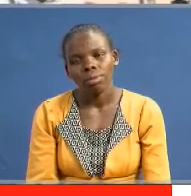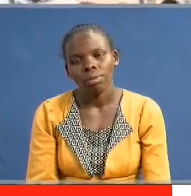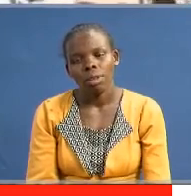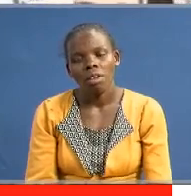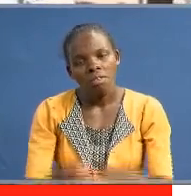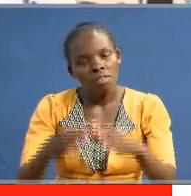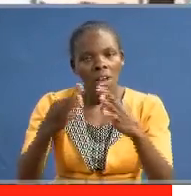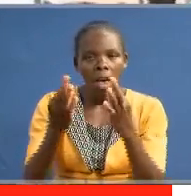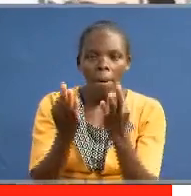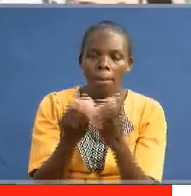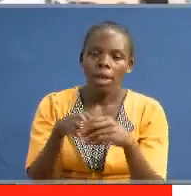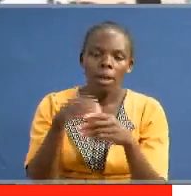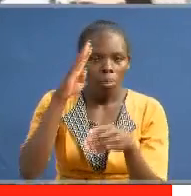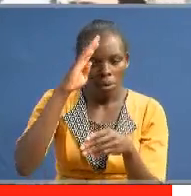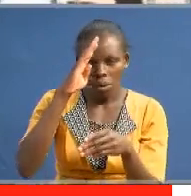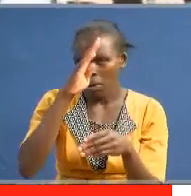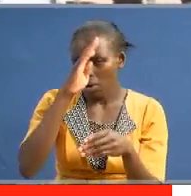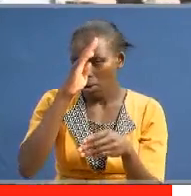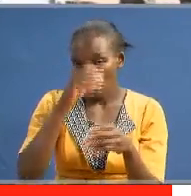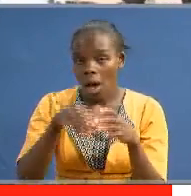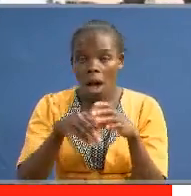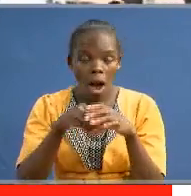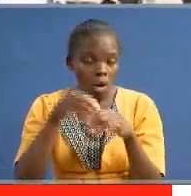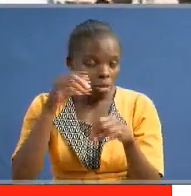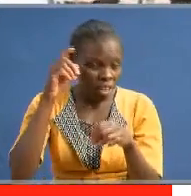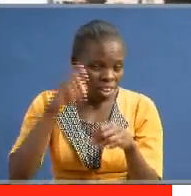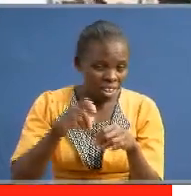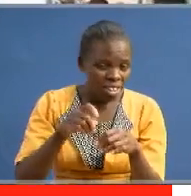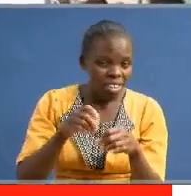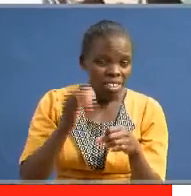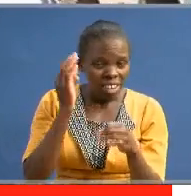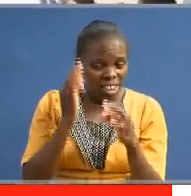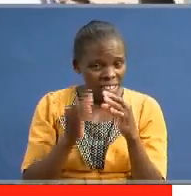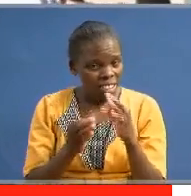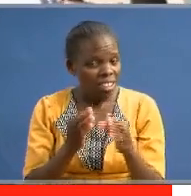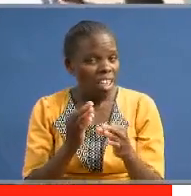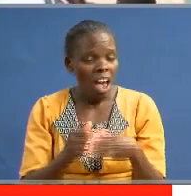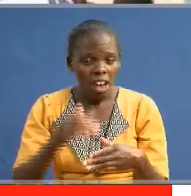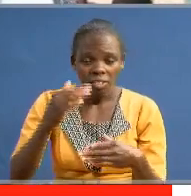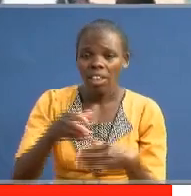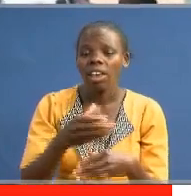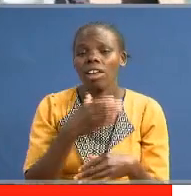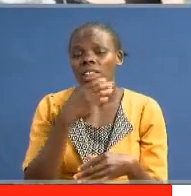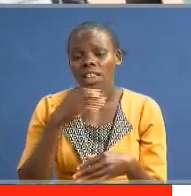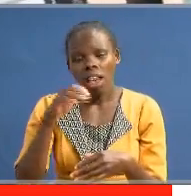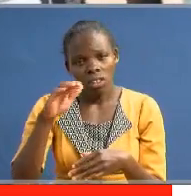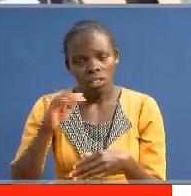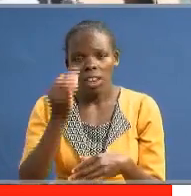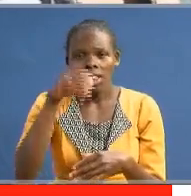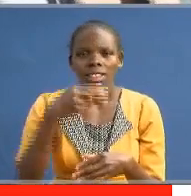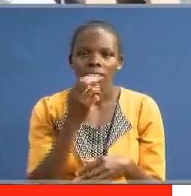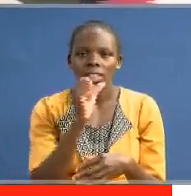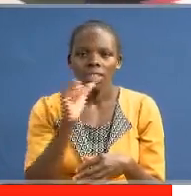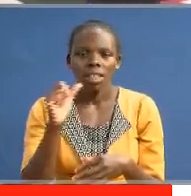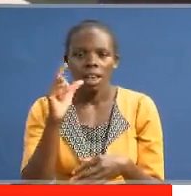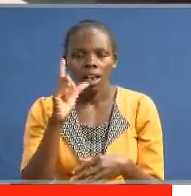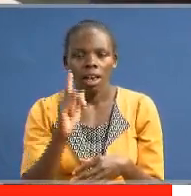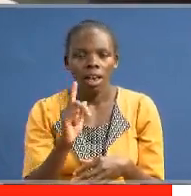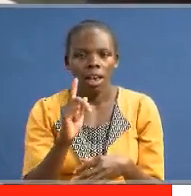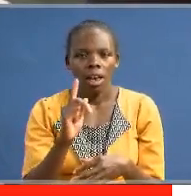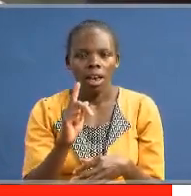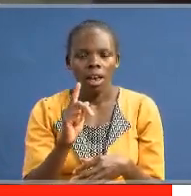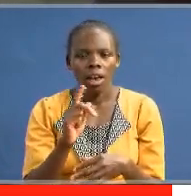A family in Bungoma County has come out demanding justice to prevail after their son Isaac Ngongu, a father of three,